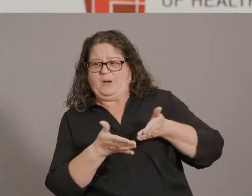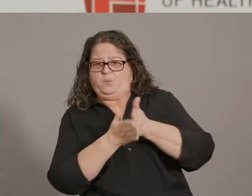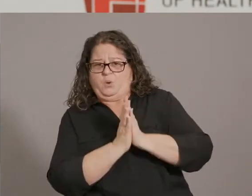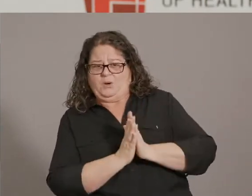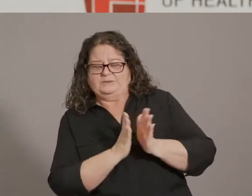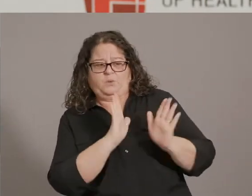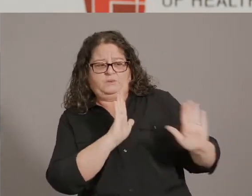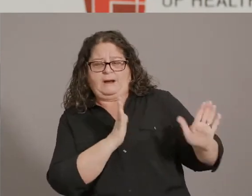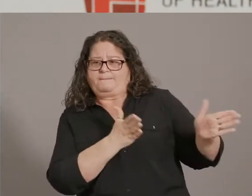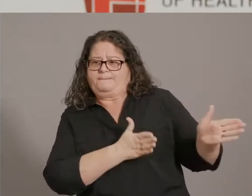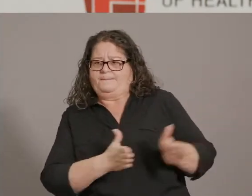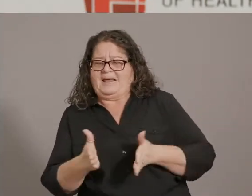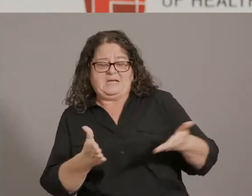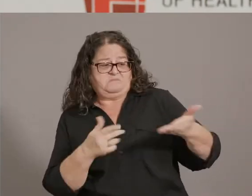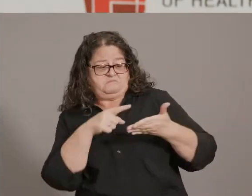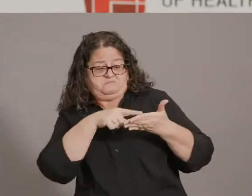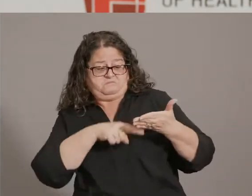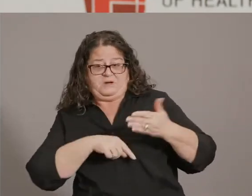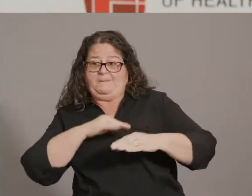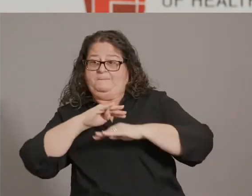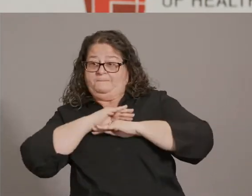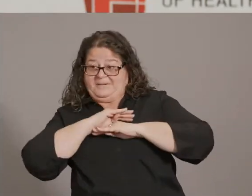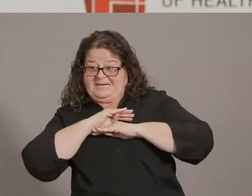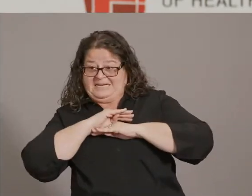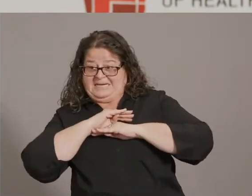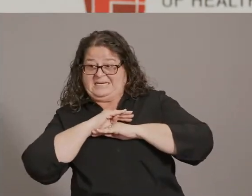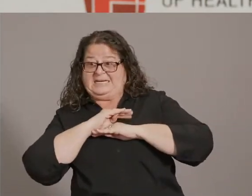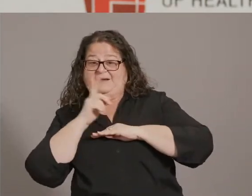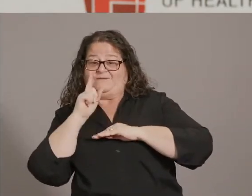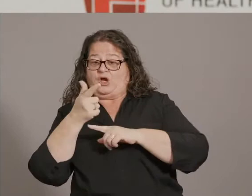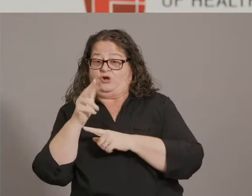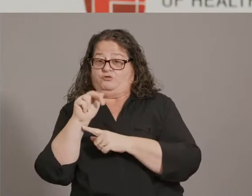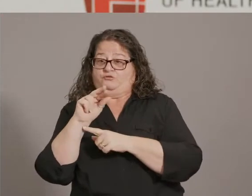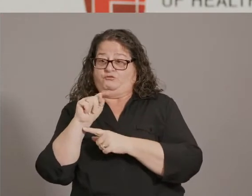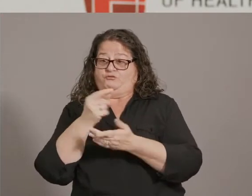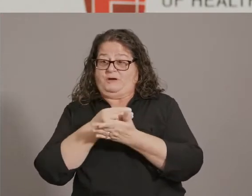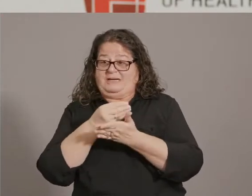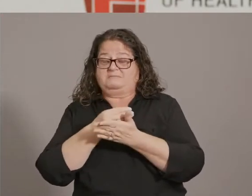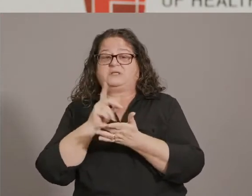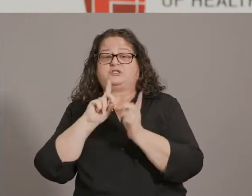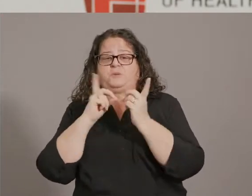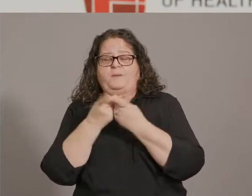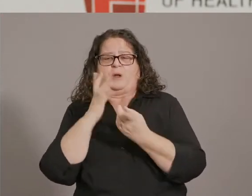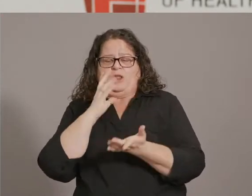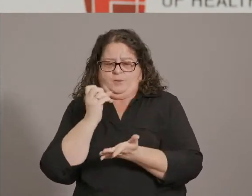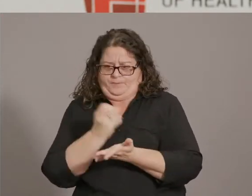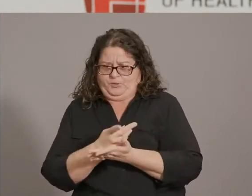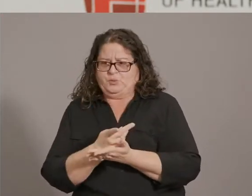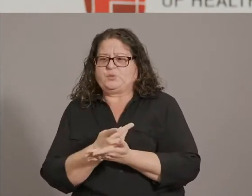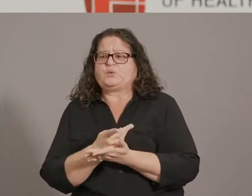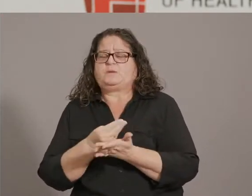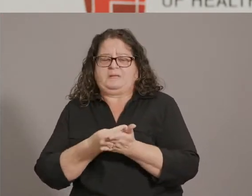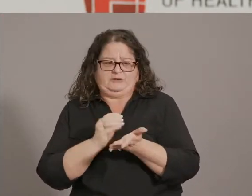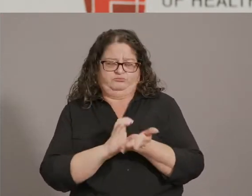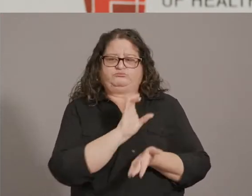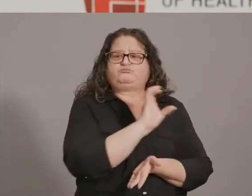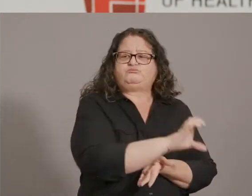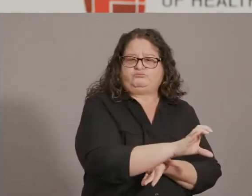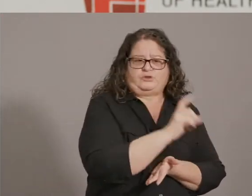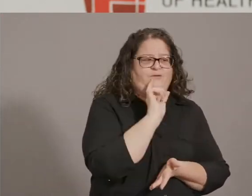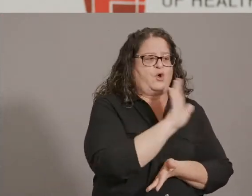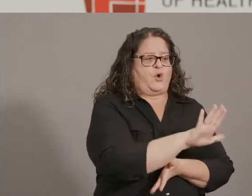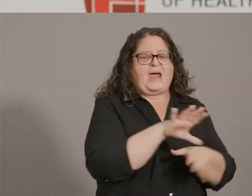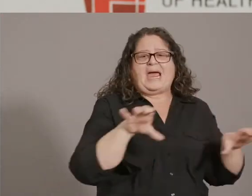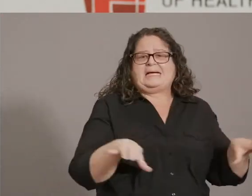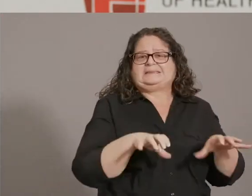meets the requirements of the federal grant, the department usually approves it and allows them to do that activity. Very well. Back to the